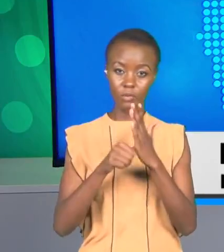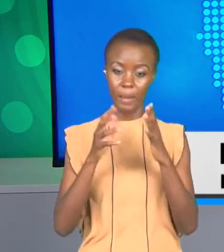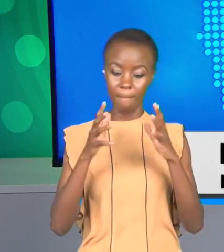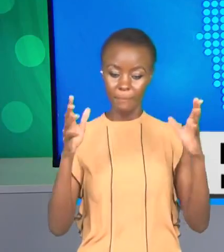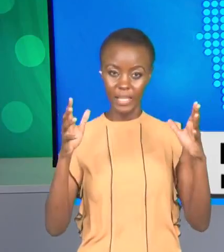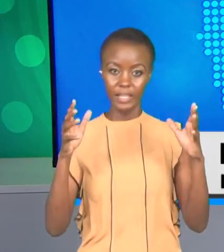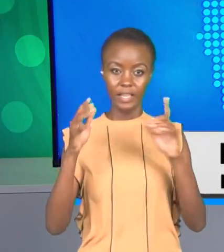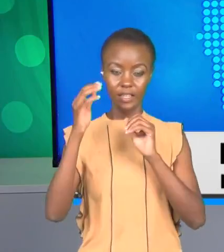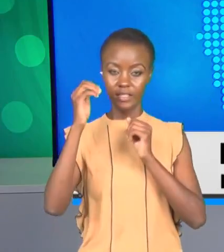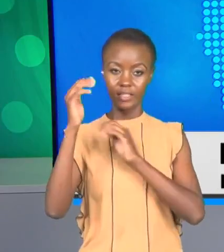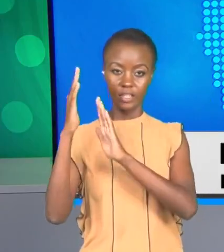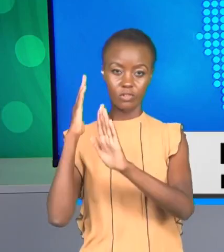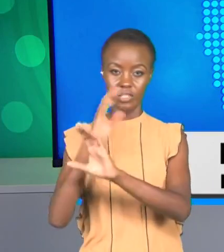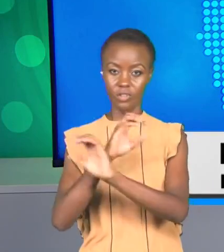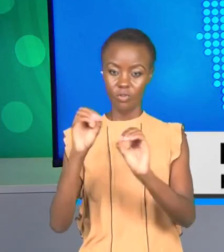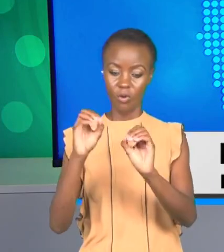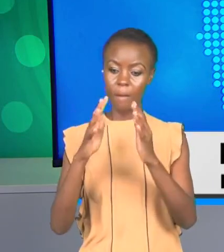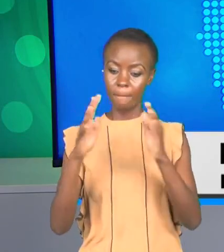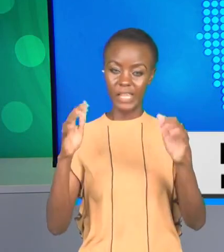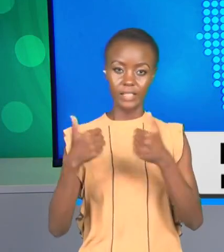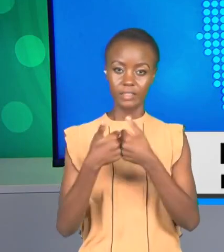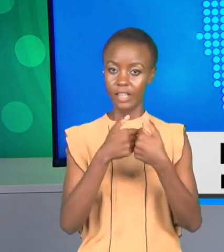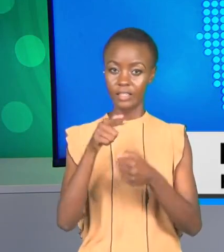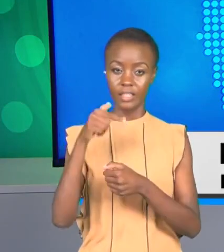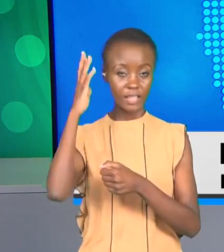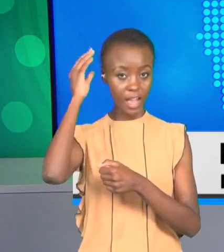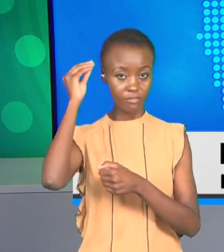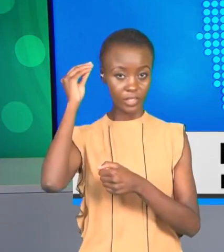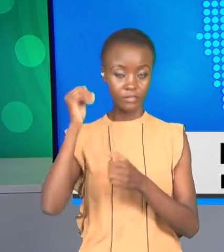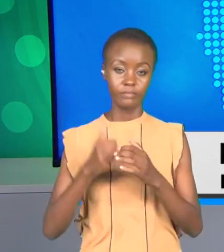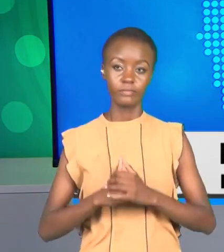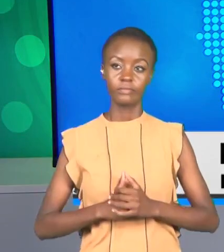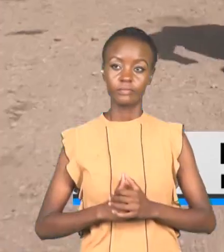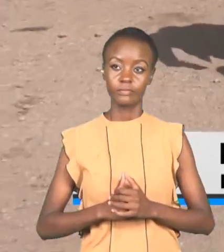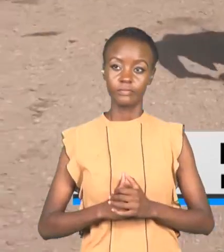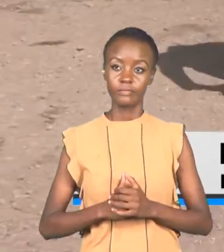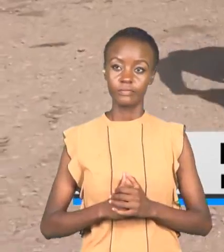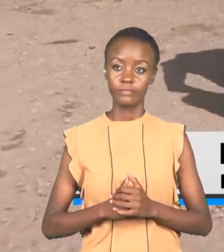insecurity remains one of the biggest challenges of the country on the Horn of Africa.